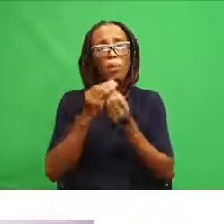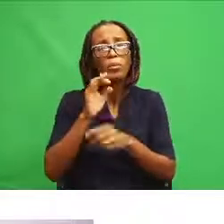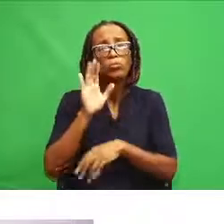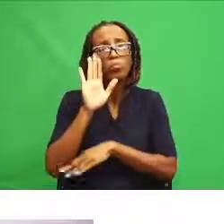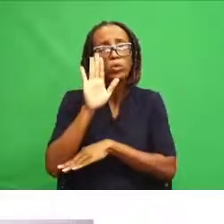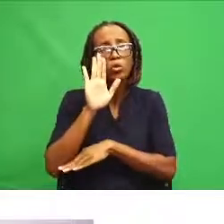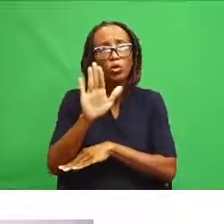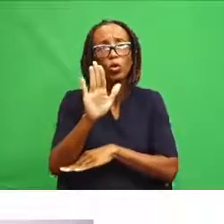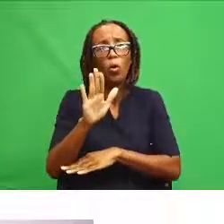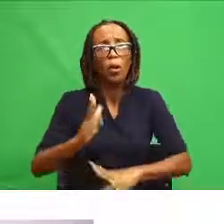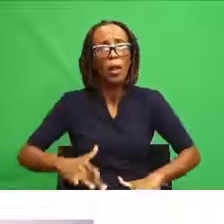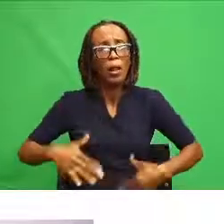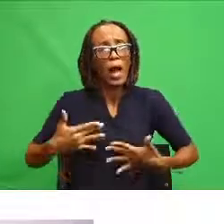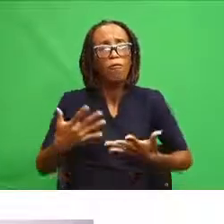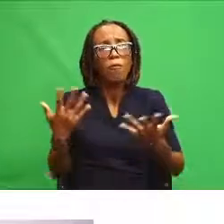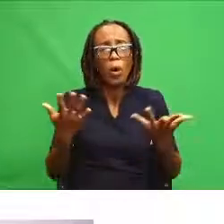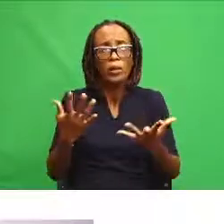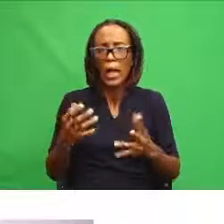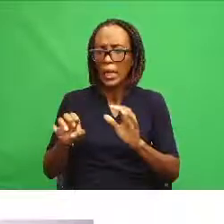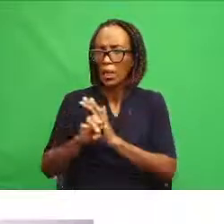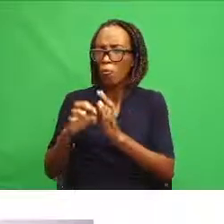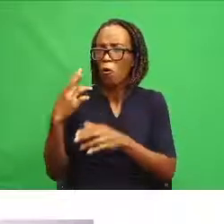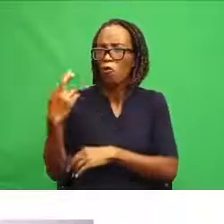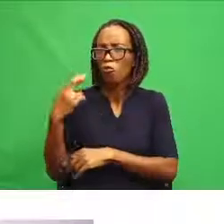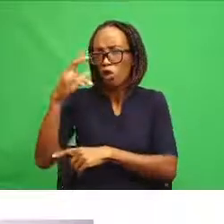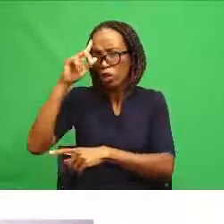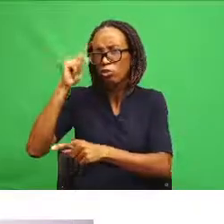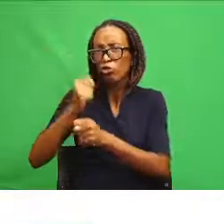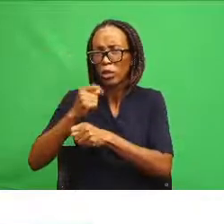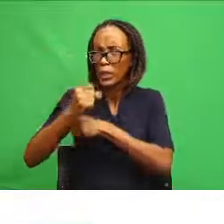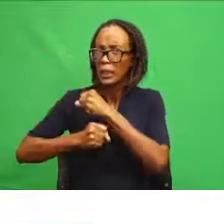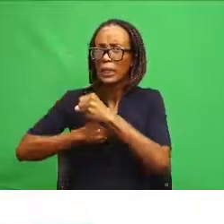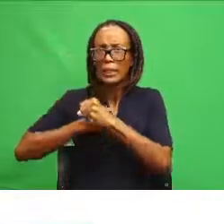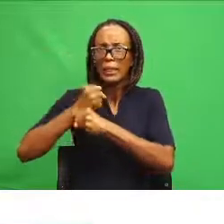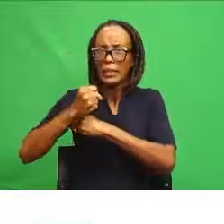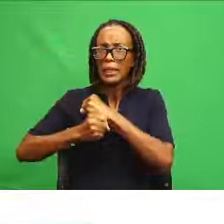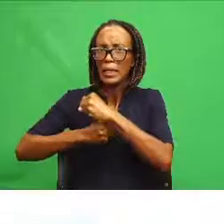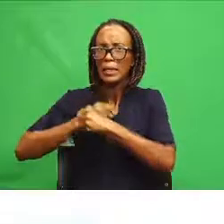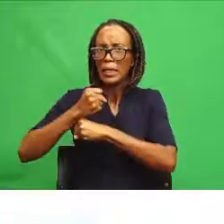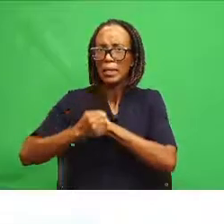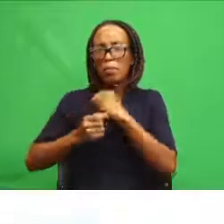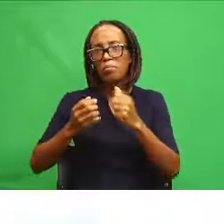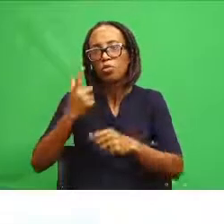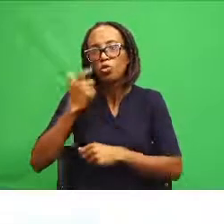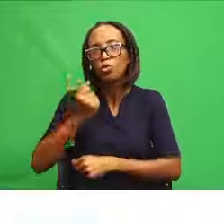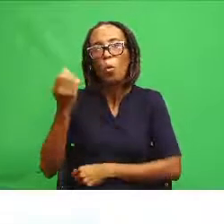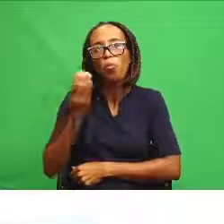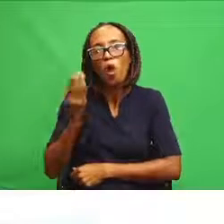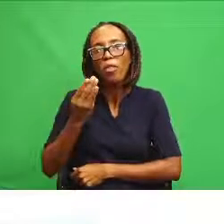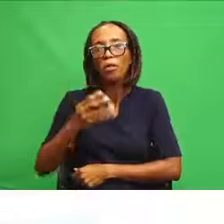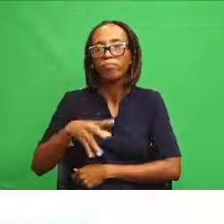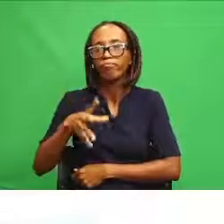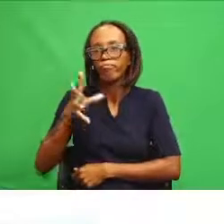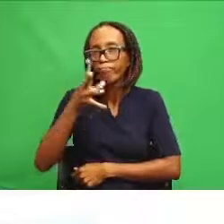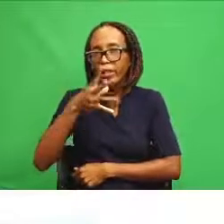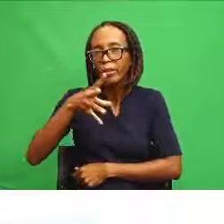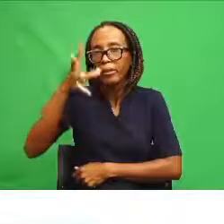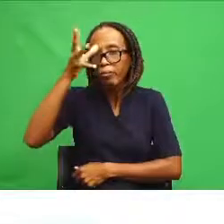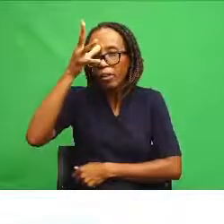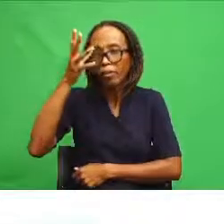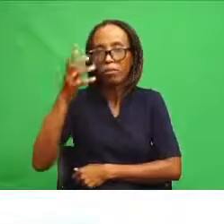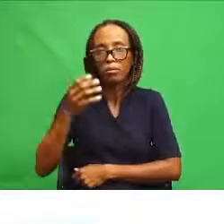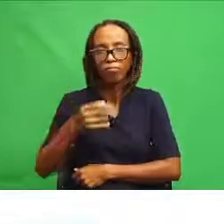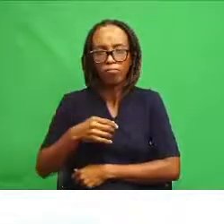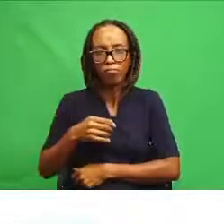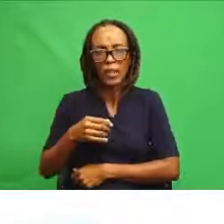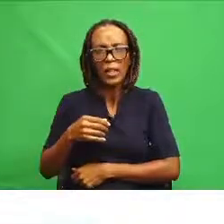close friend who, over all the years, you've known them, they're like a brother, they're like a parent or something like that. You